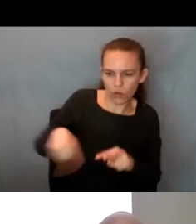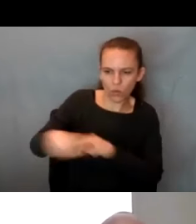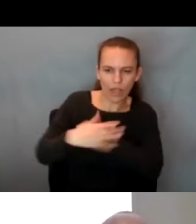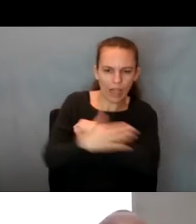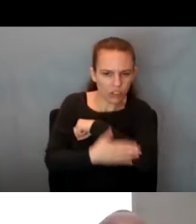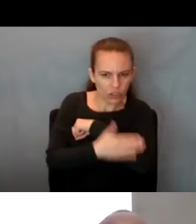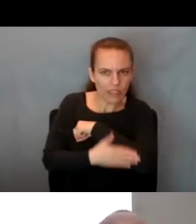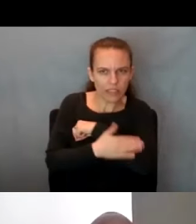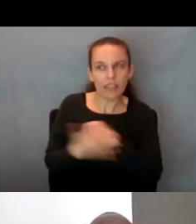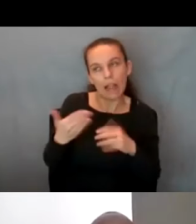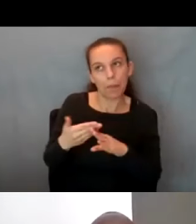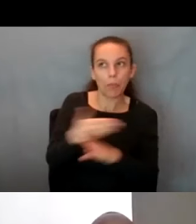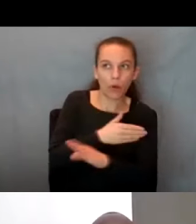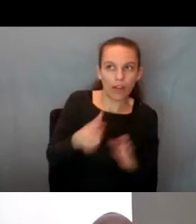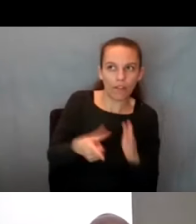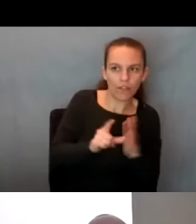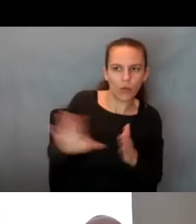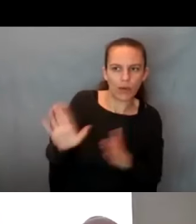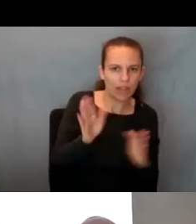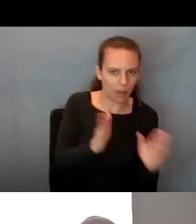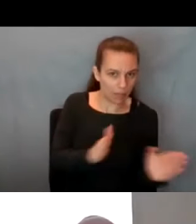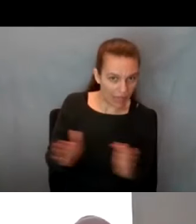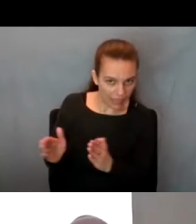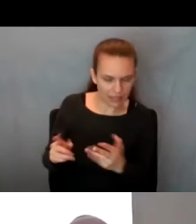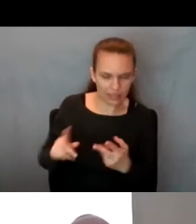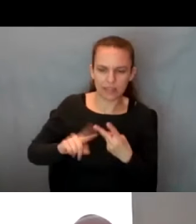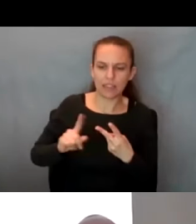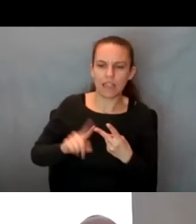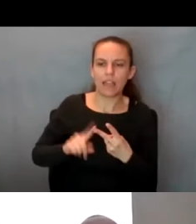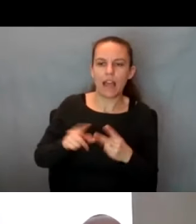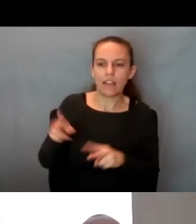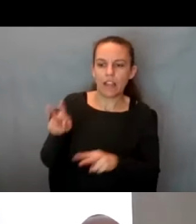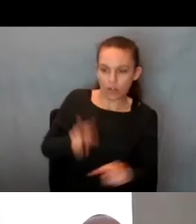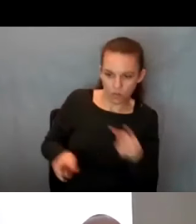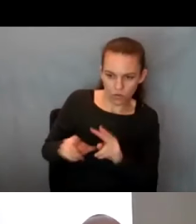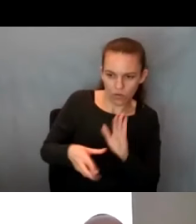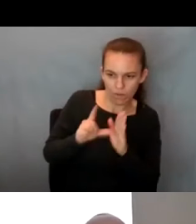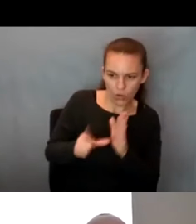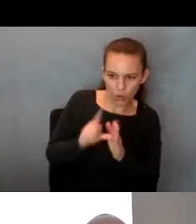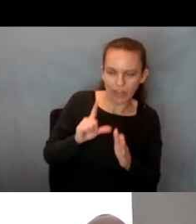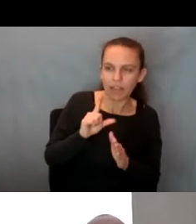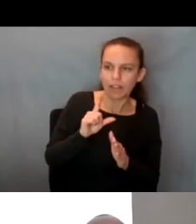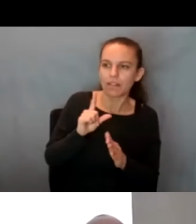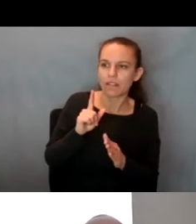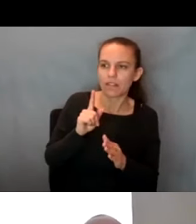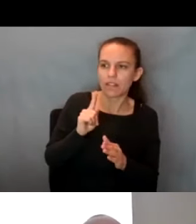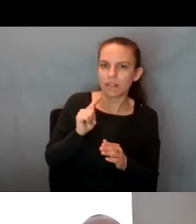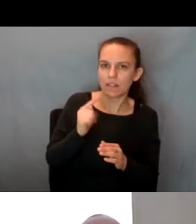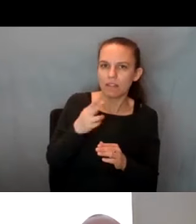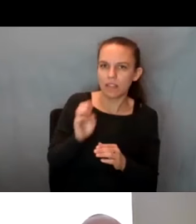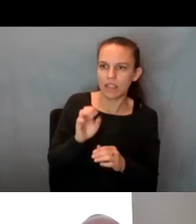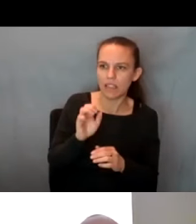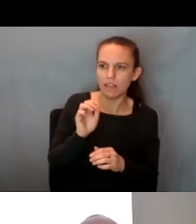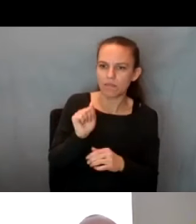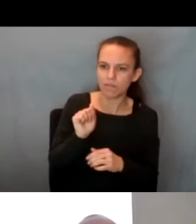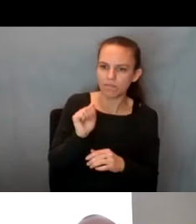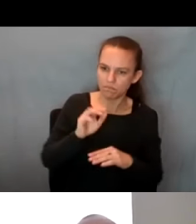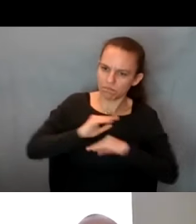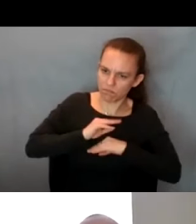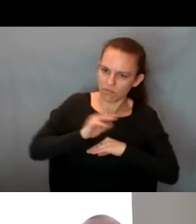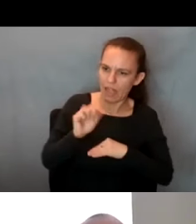even pre-reviewing those plans, and then secondly, reviewing really the adequacy and